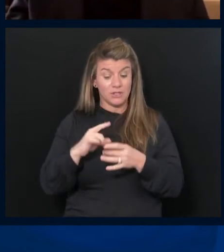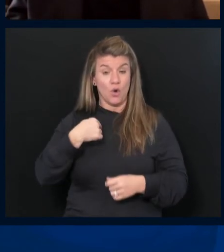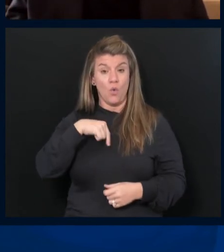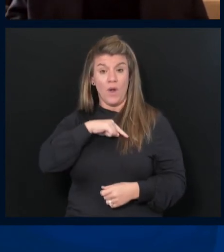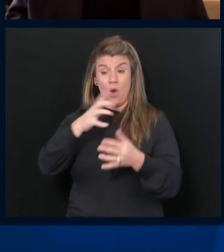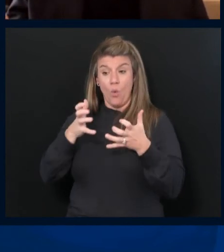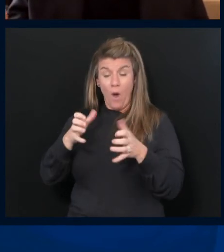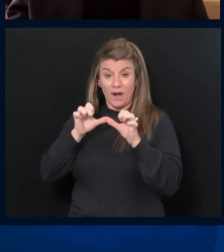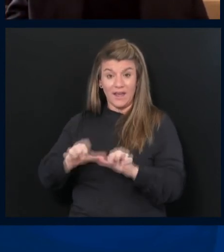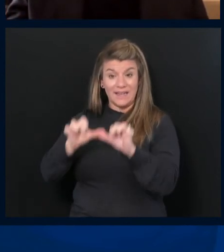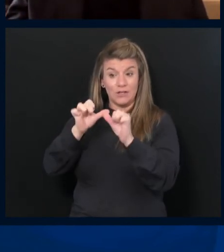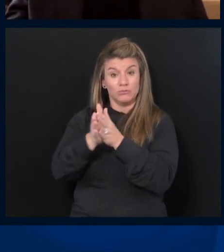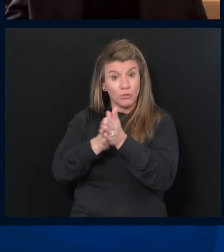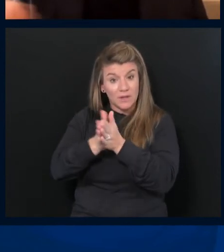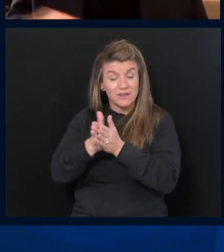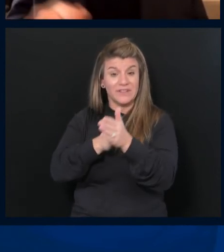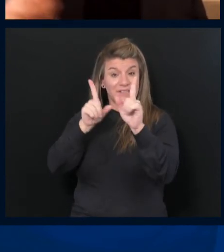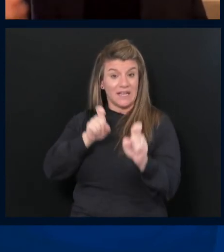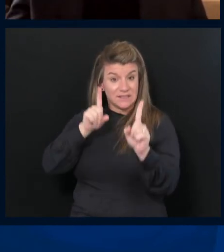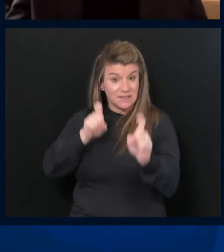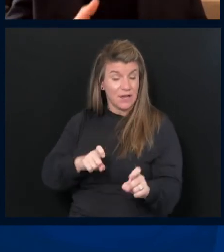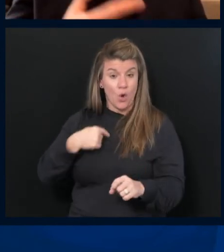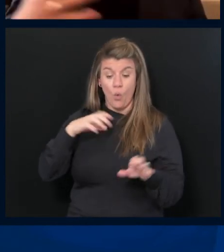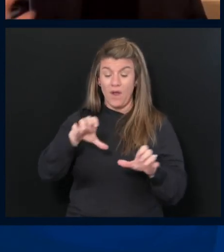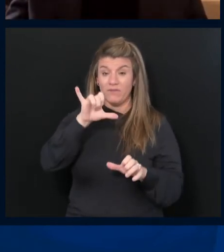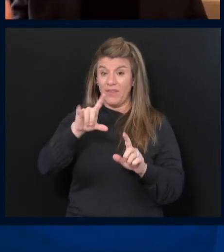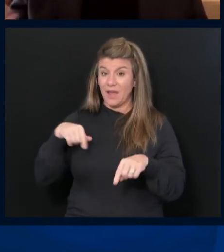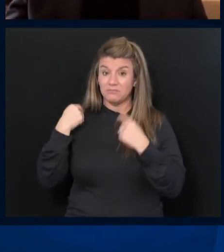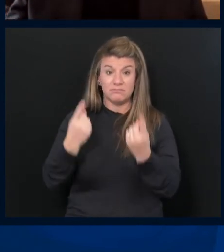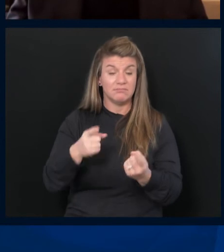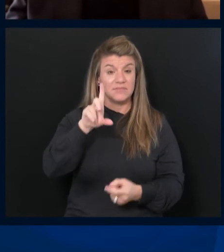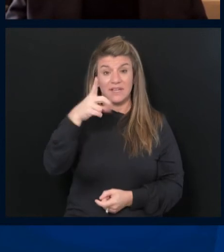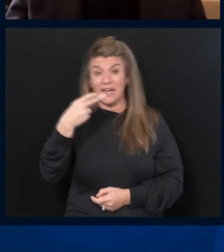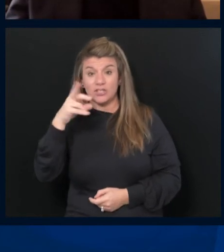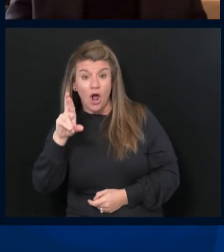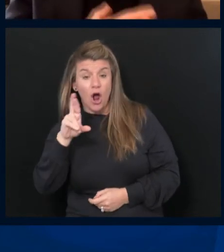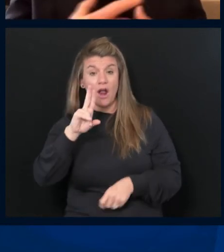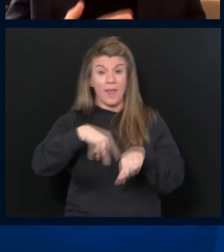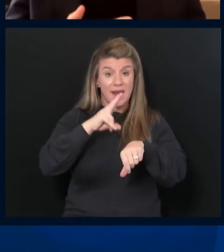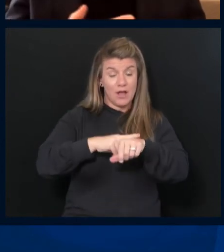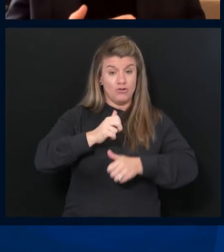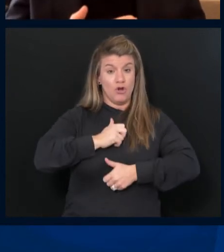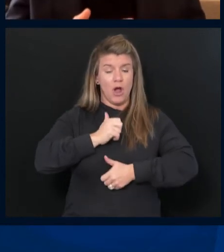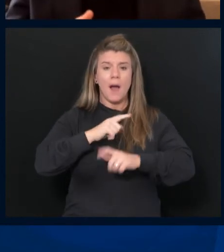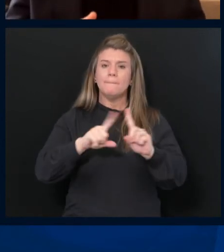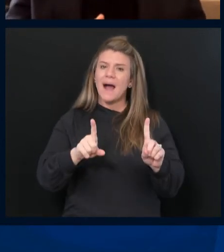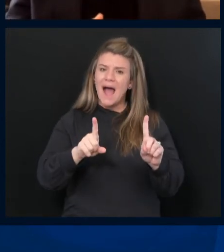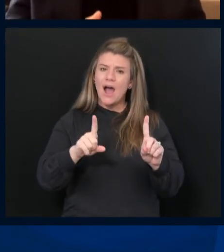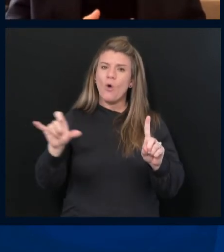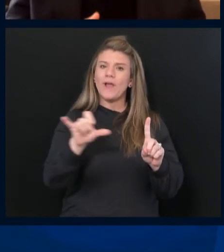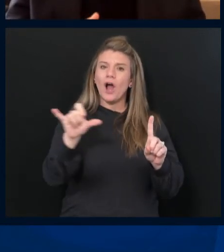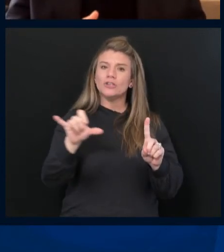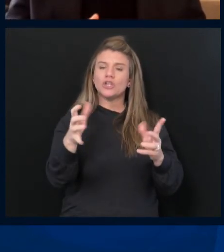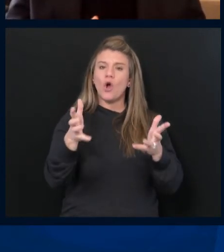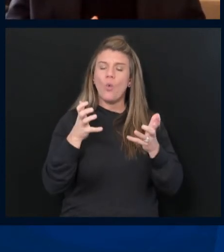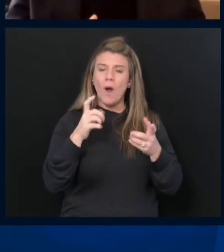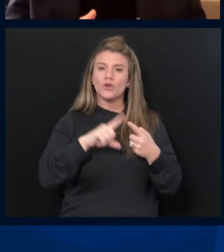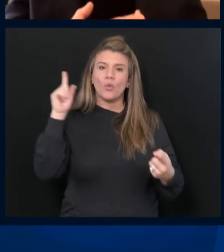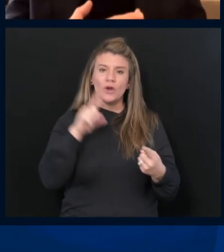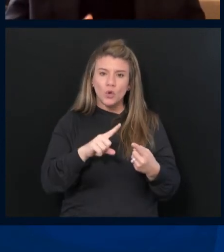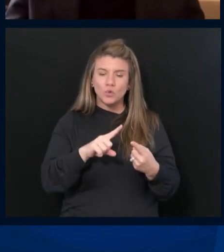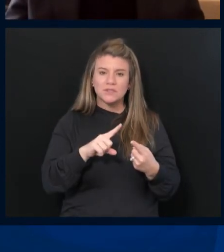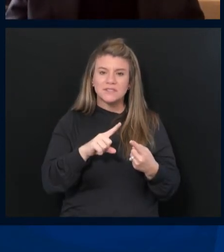very aggressively, and we have done that through DHHR, through the National Guard, but we also want to start to reduce